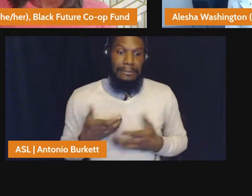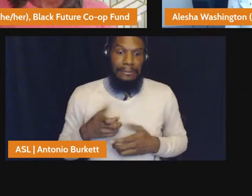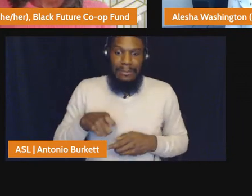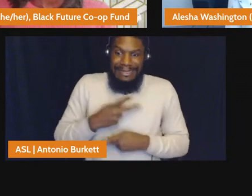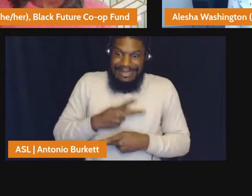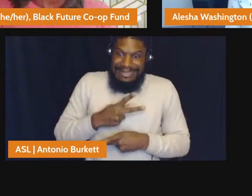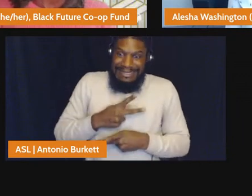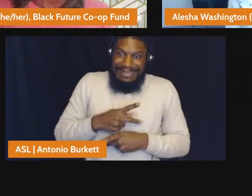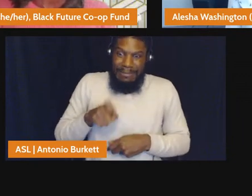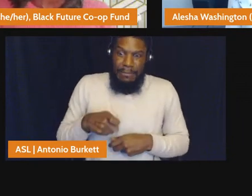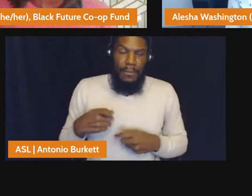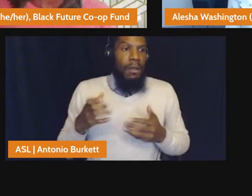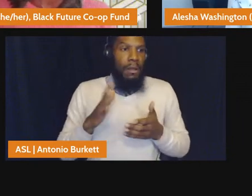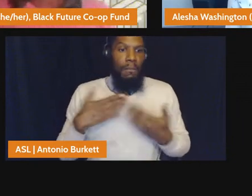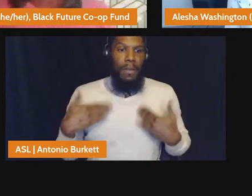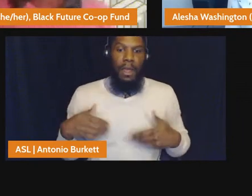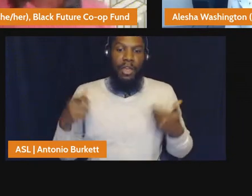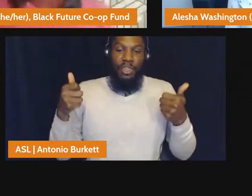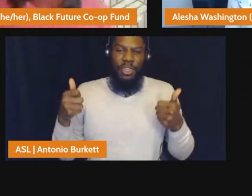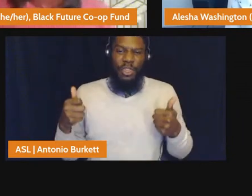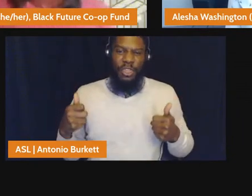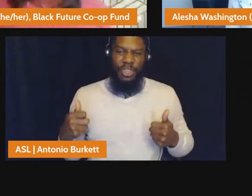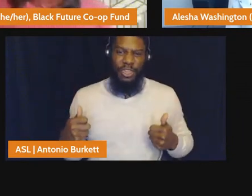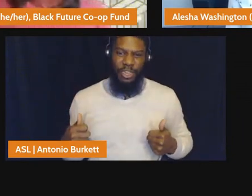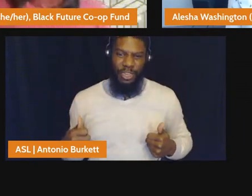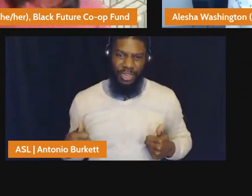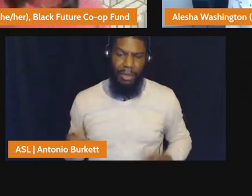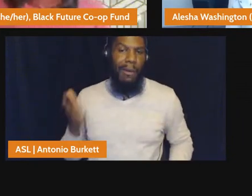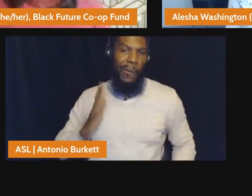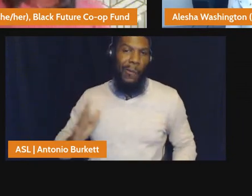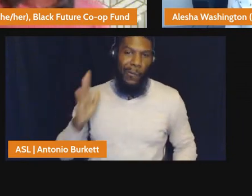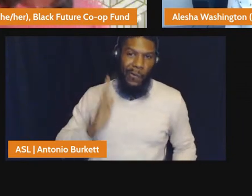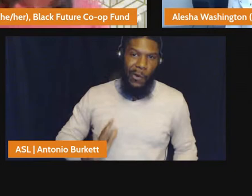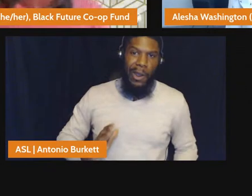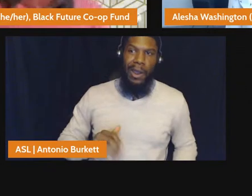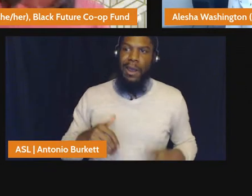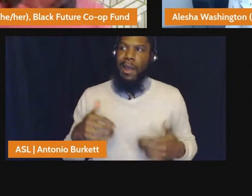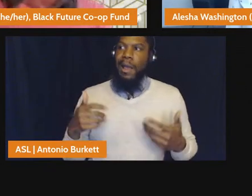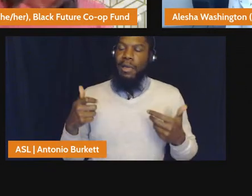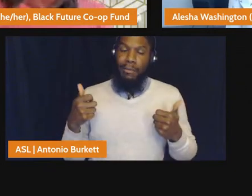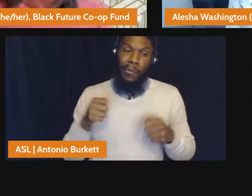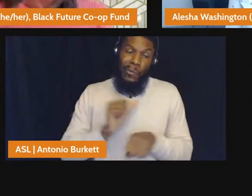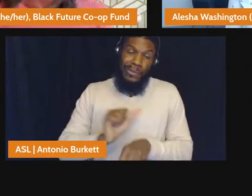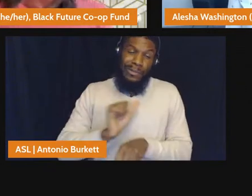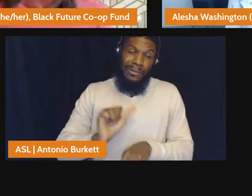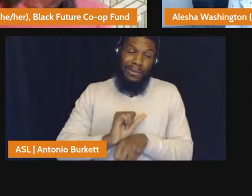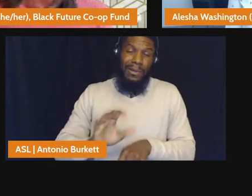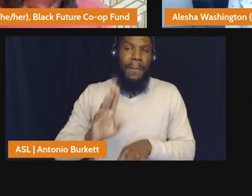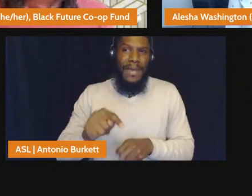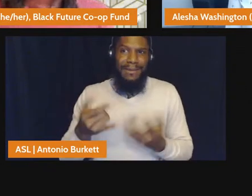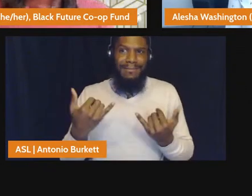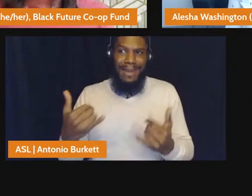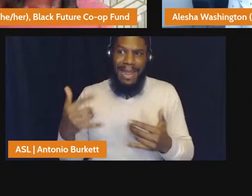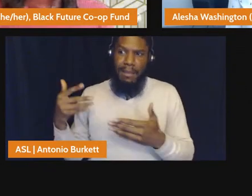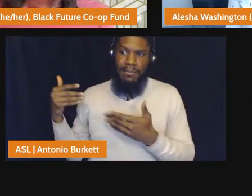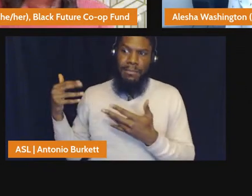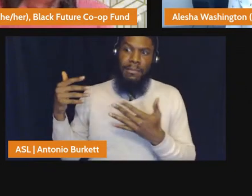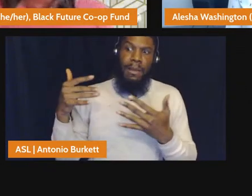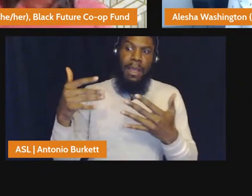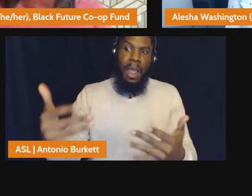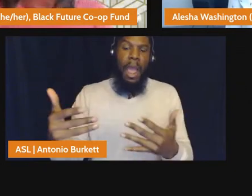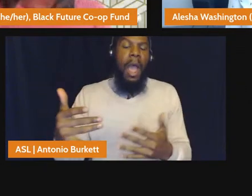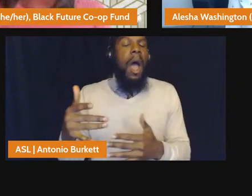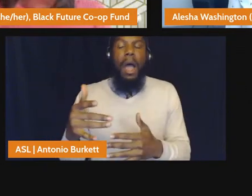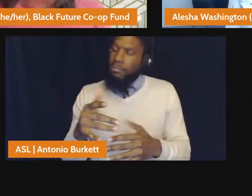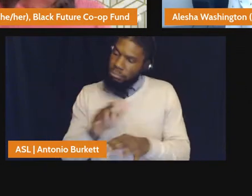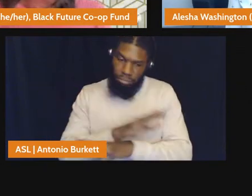saying, nope. Yes. This weekend is not for you. The weekend is for me. And yeah. I'm not coming in. And no, I'm not answering the phone.